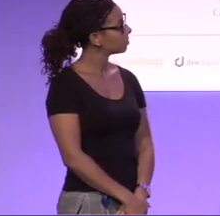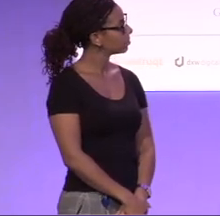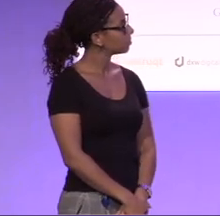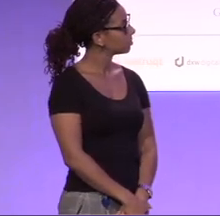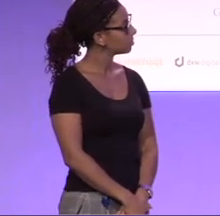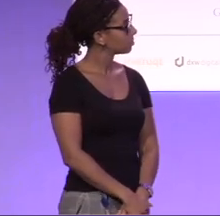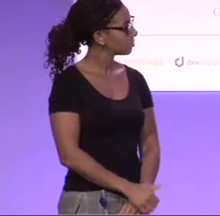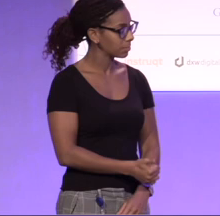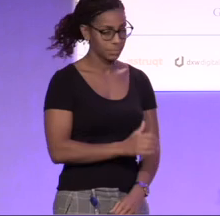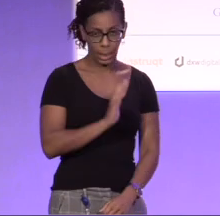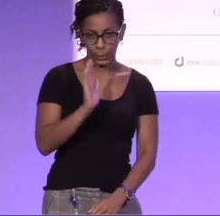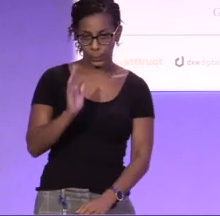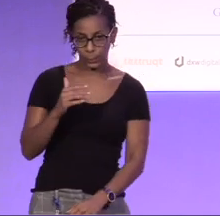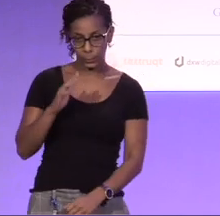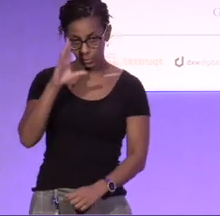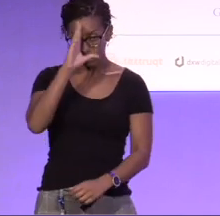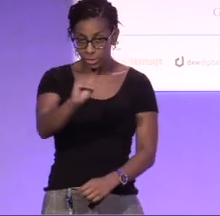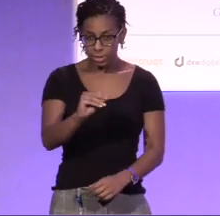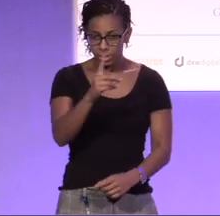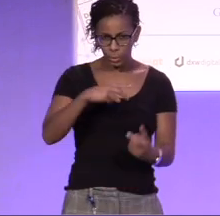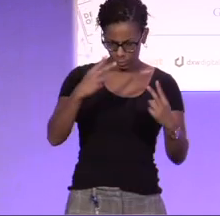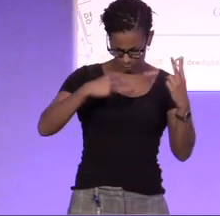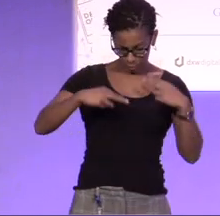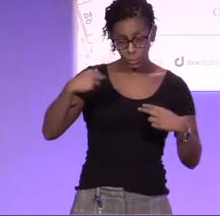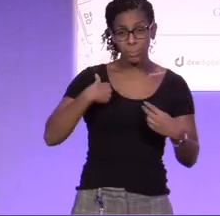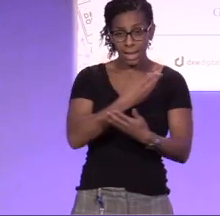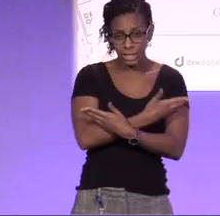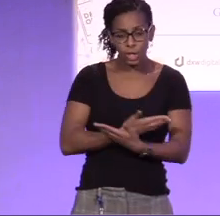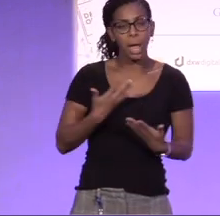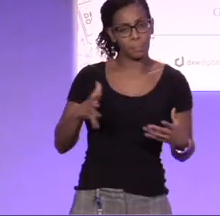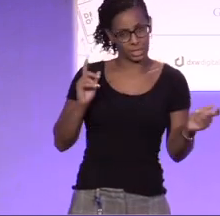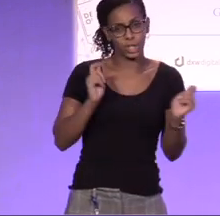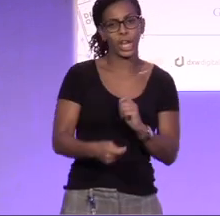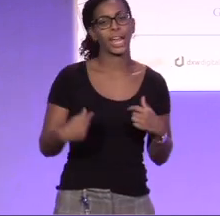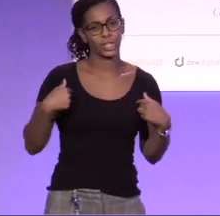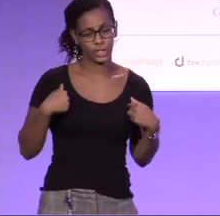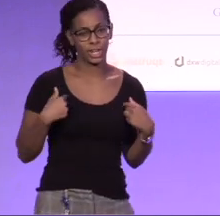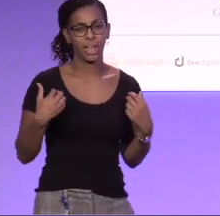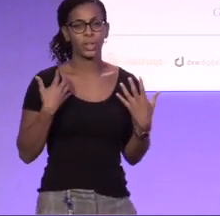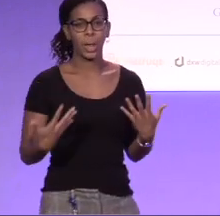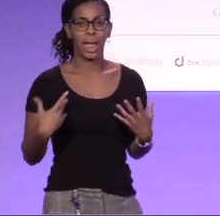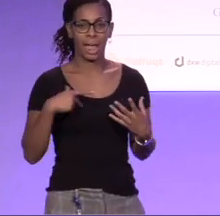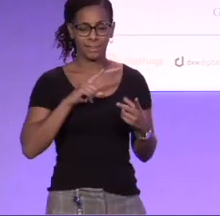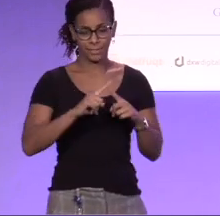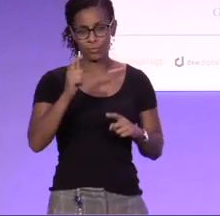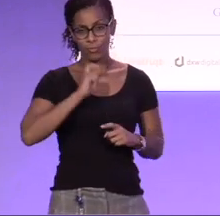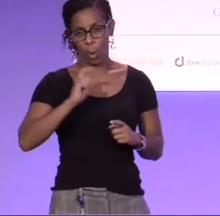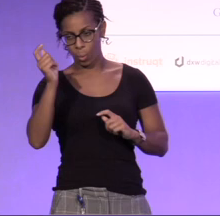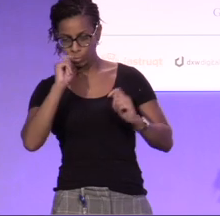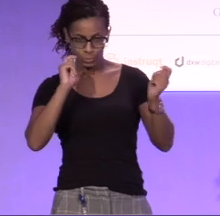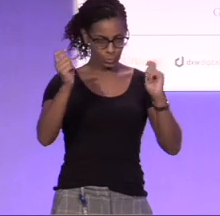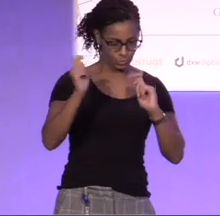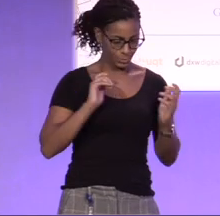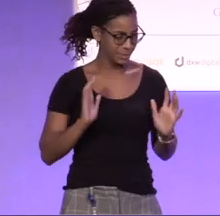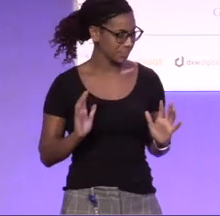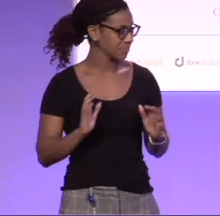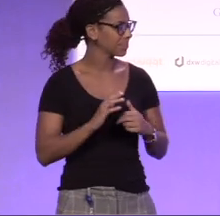I actually have changed my t-shirt for those of you who've been paying attention. She's doing multiple roles today.